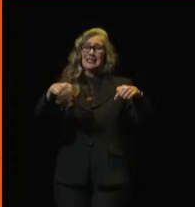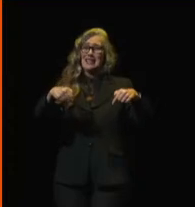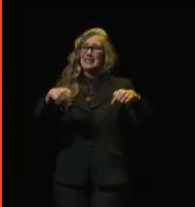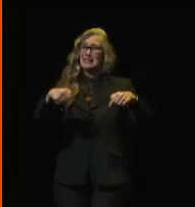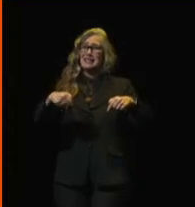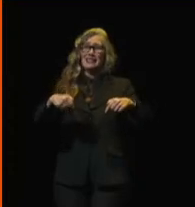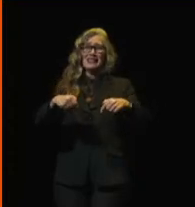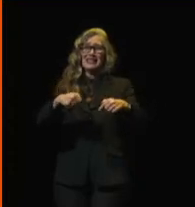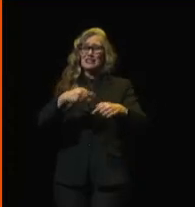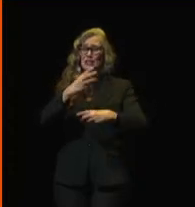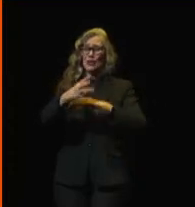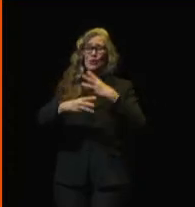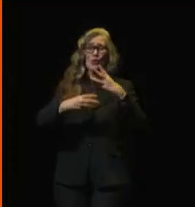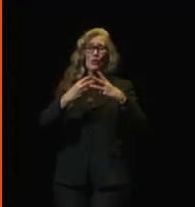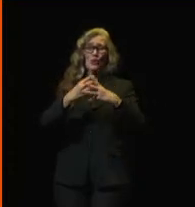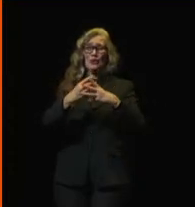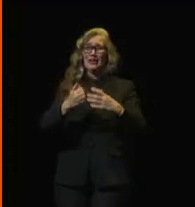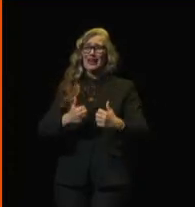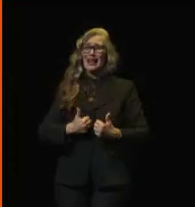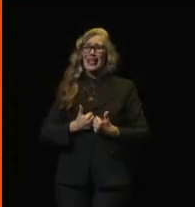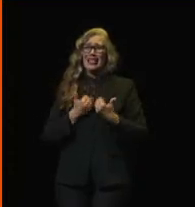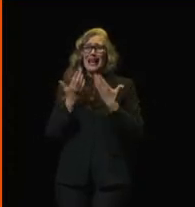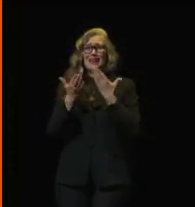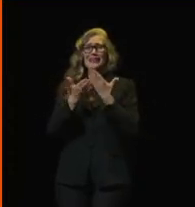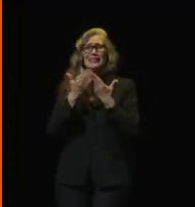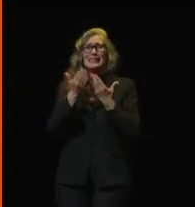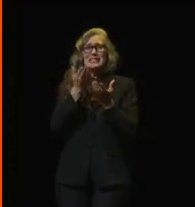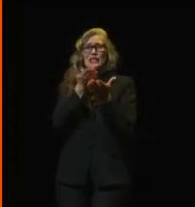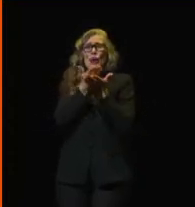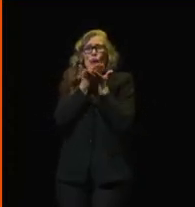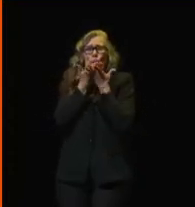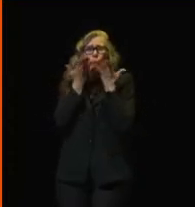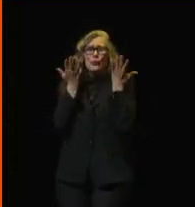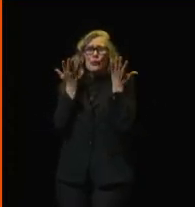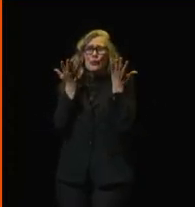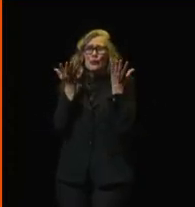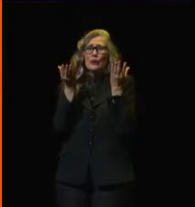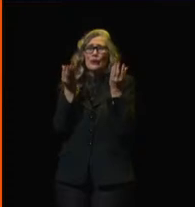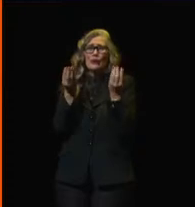and so terribly, terribly precarious.